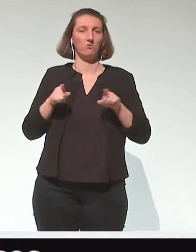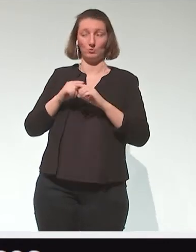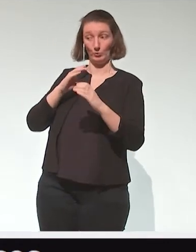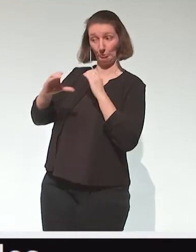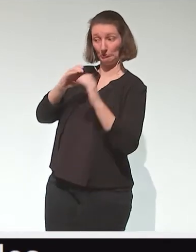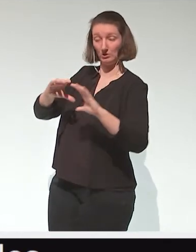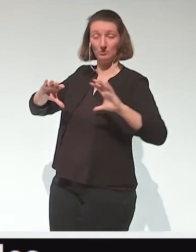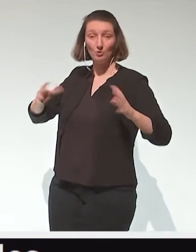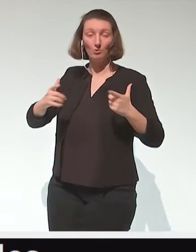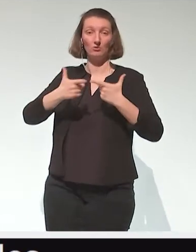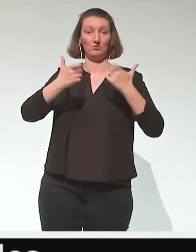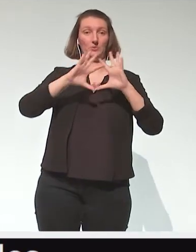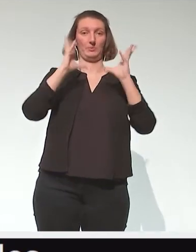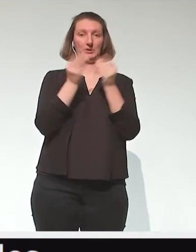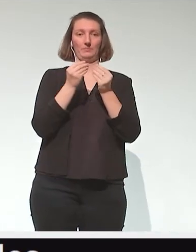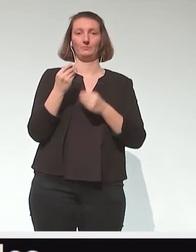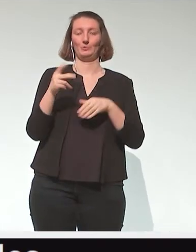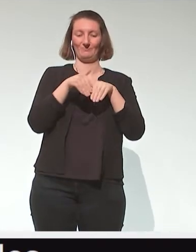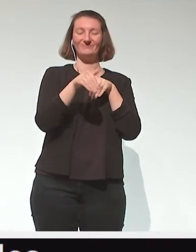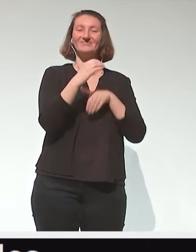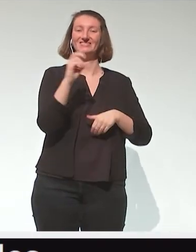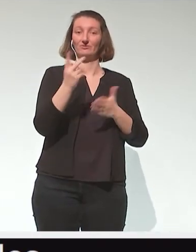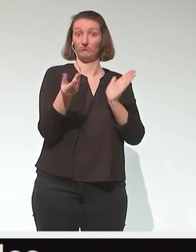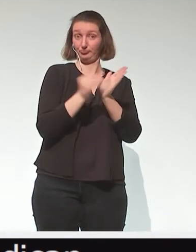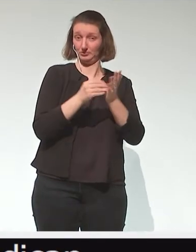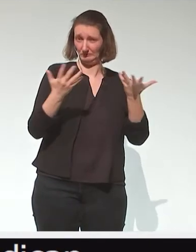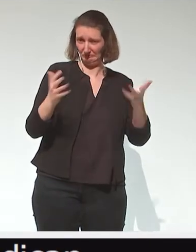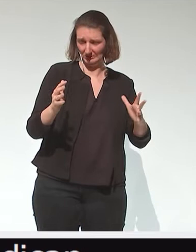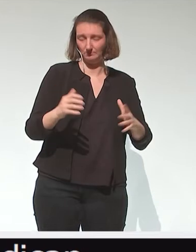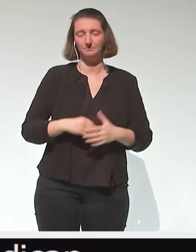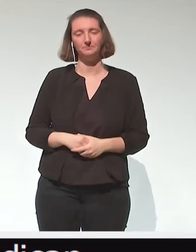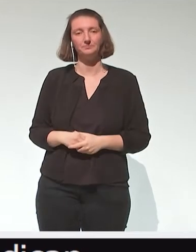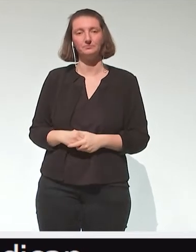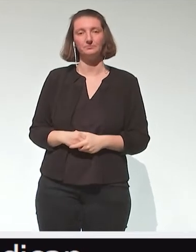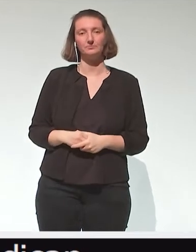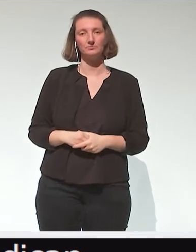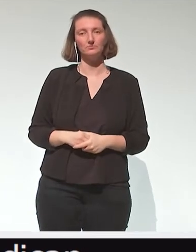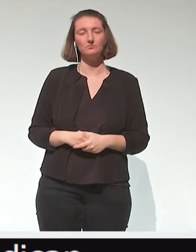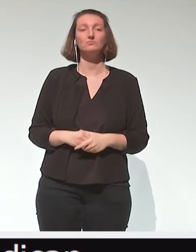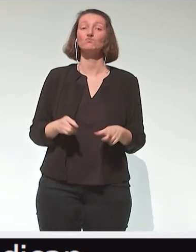is that there are several annual